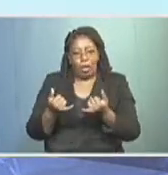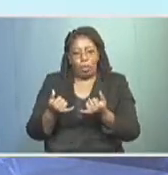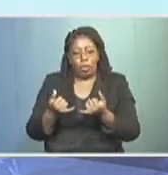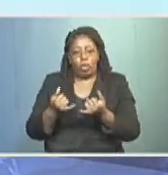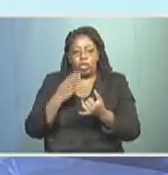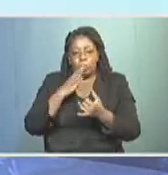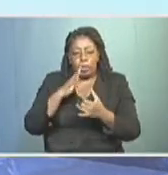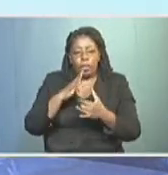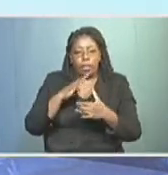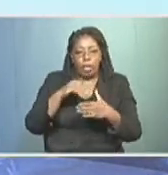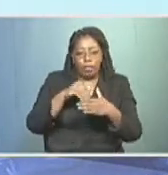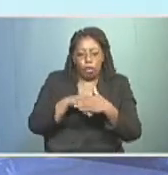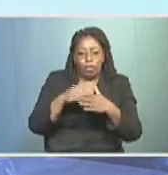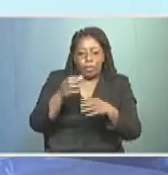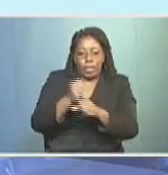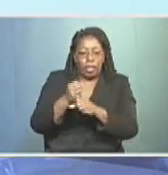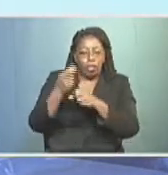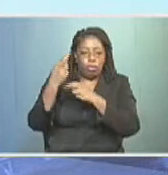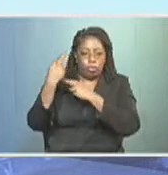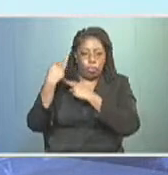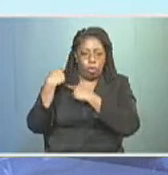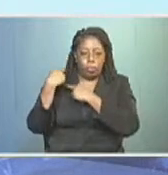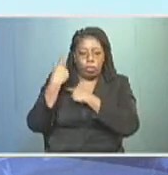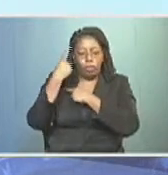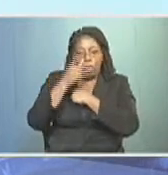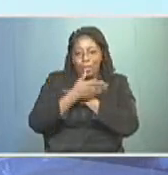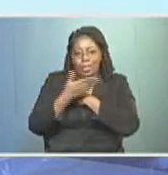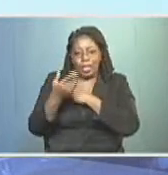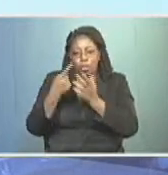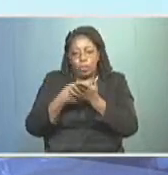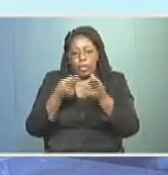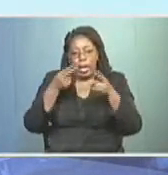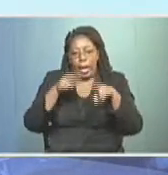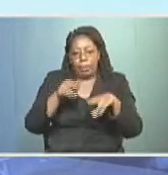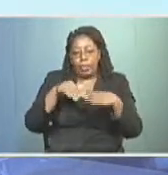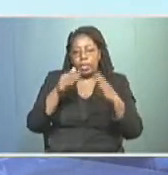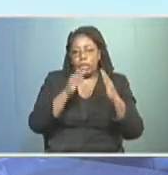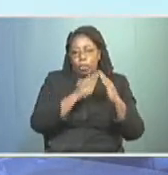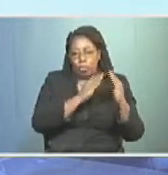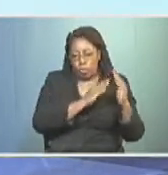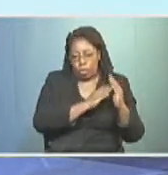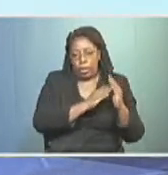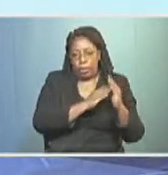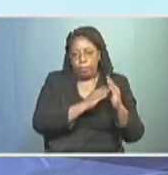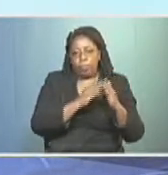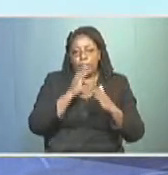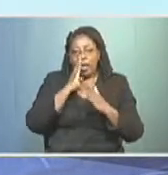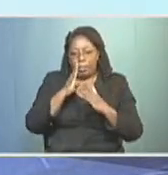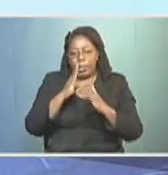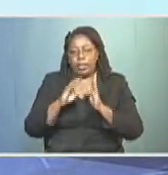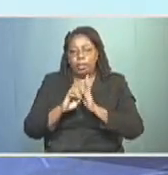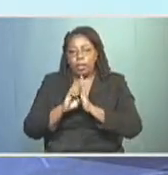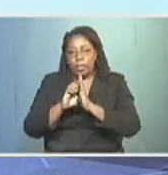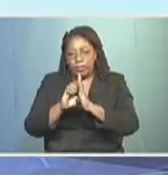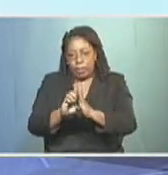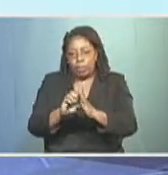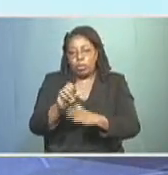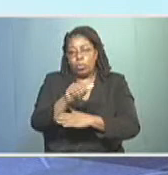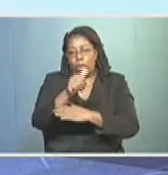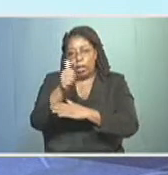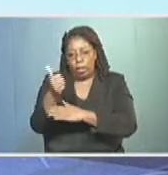collectively involved in taking responsibility for the things that occur within our communities and by being an example to the